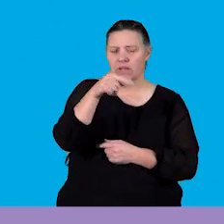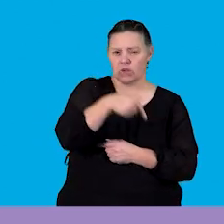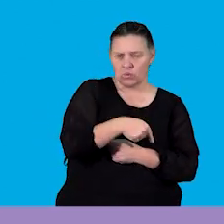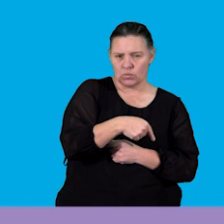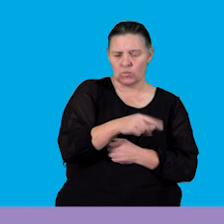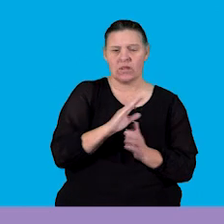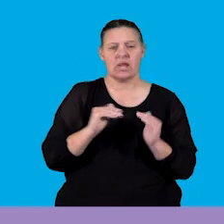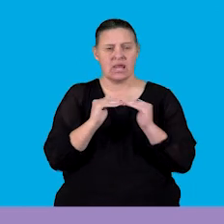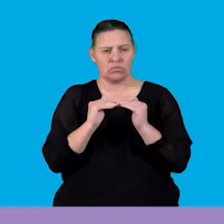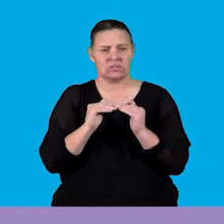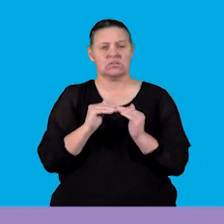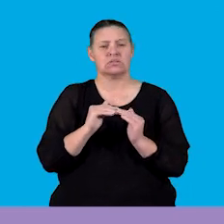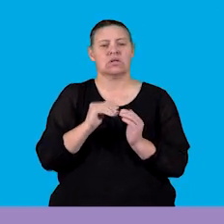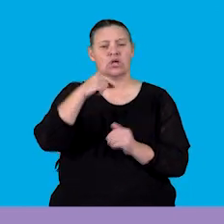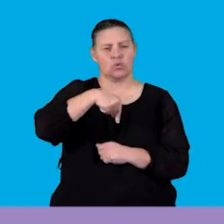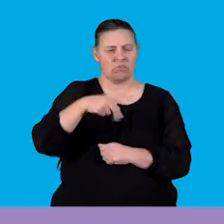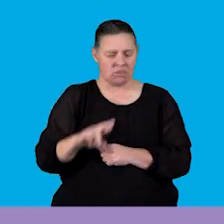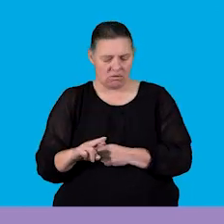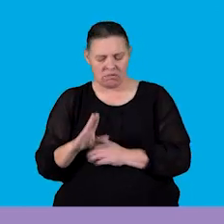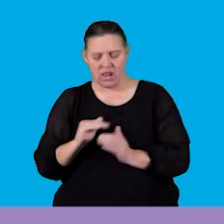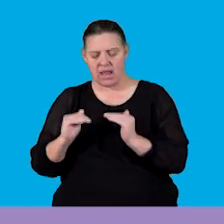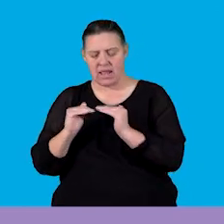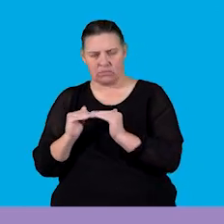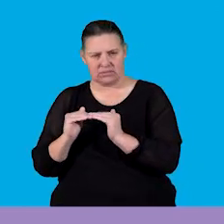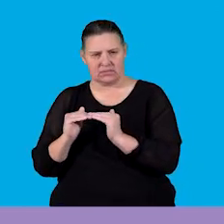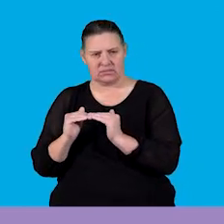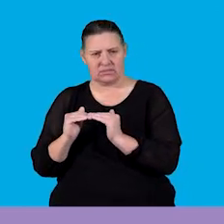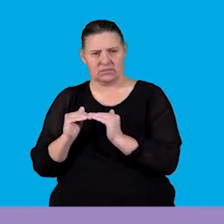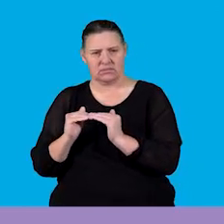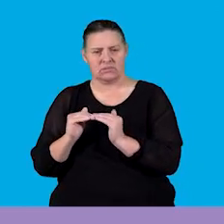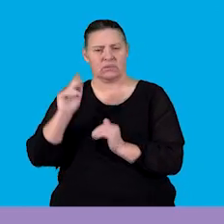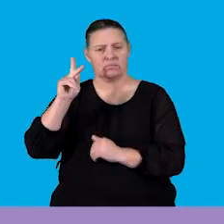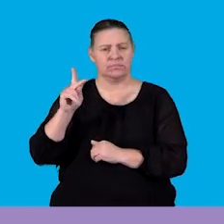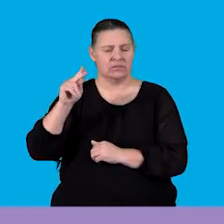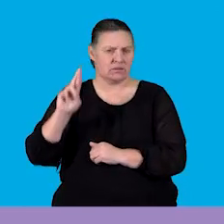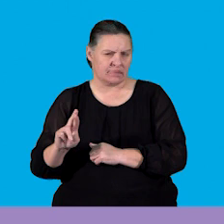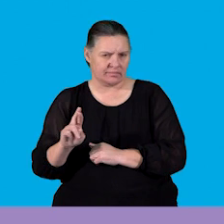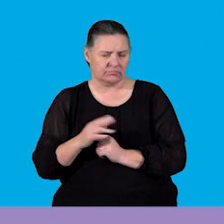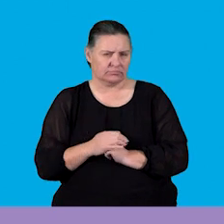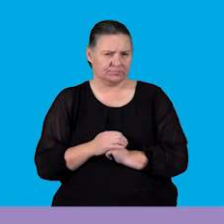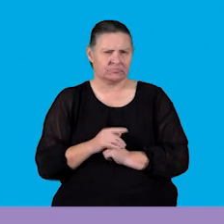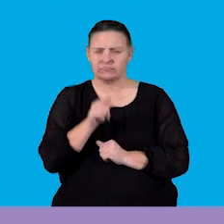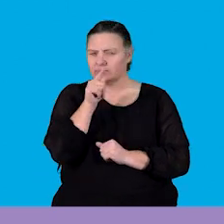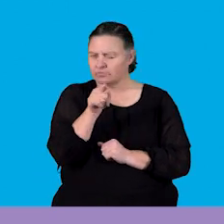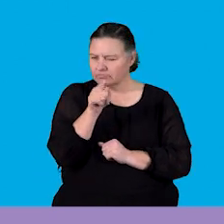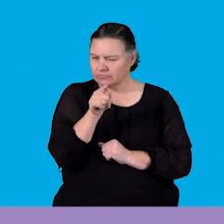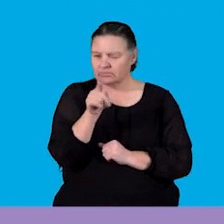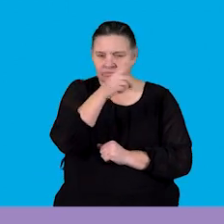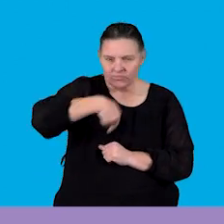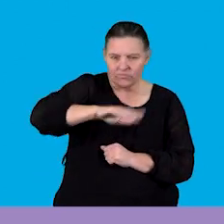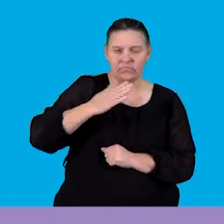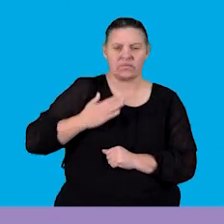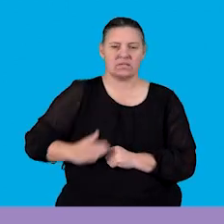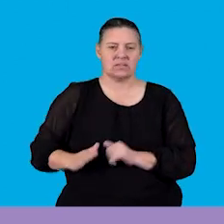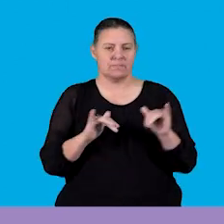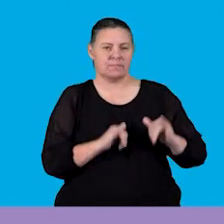PQ is equals to QR, and QR is also equals to PR. So that means that all